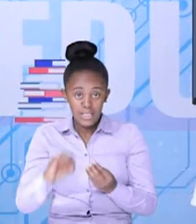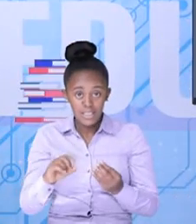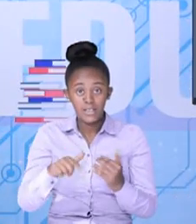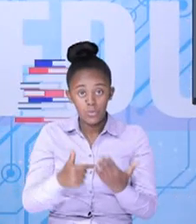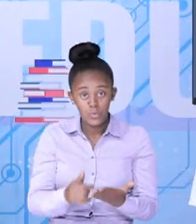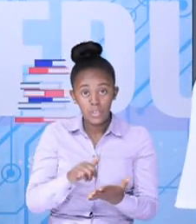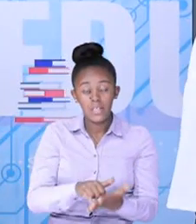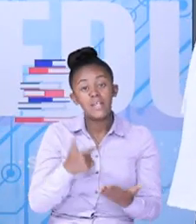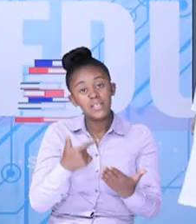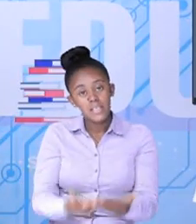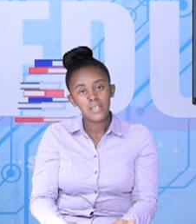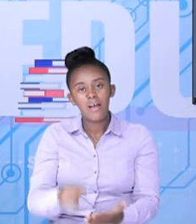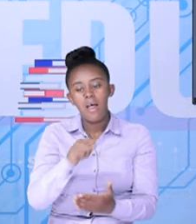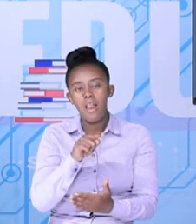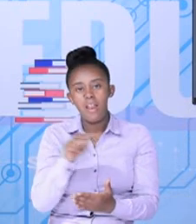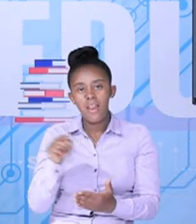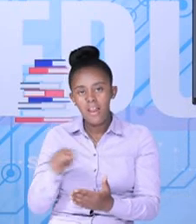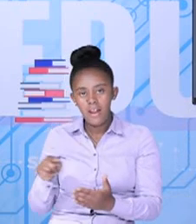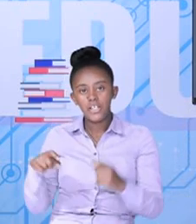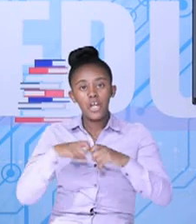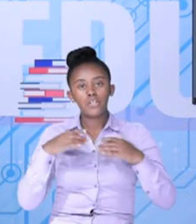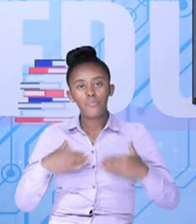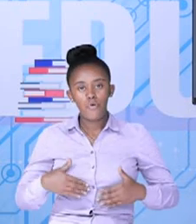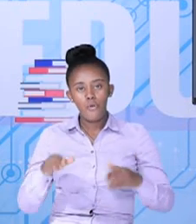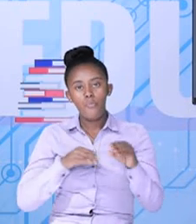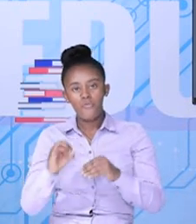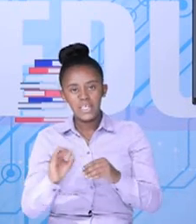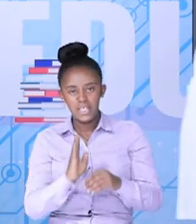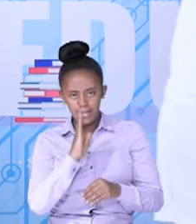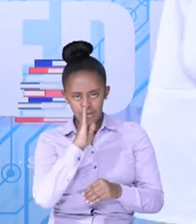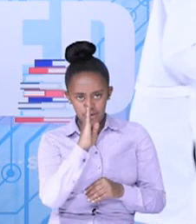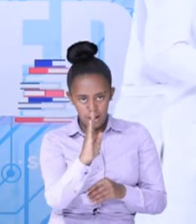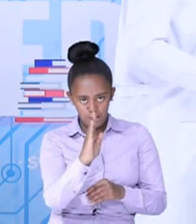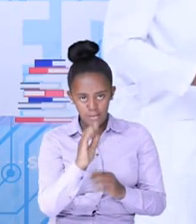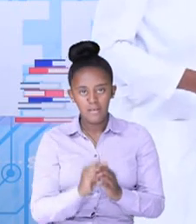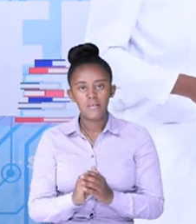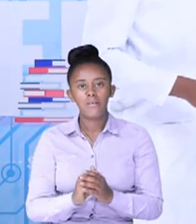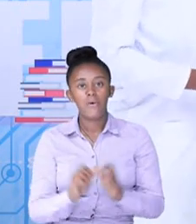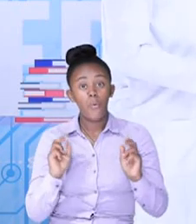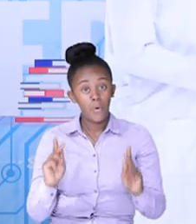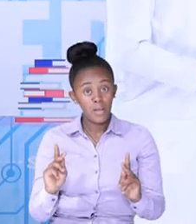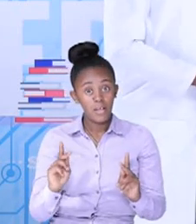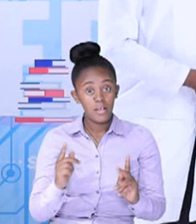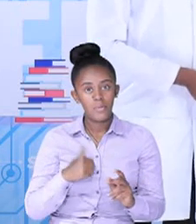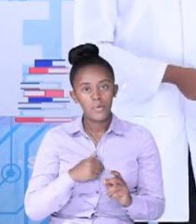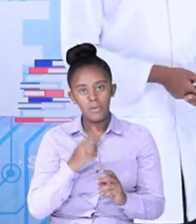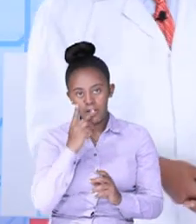that this line is moving, this charged body is moving straight. Okay?